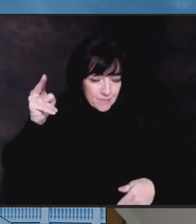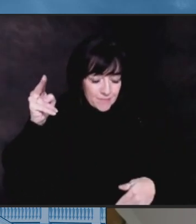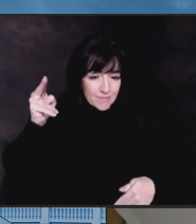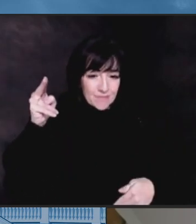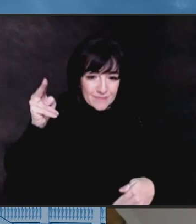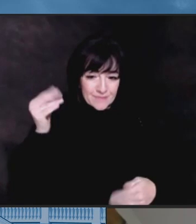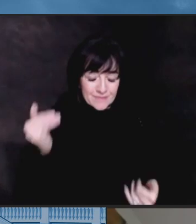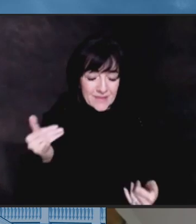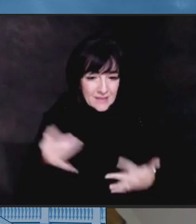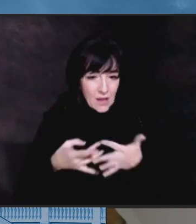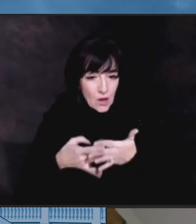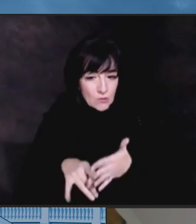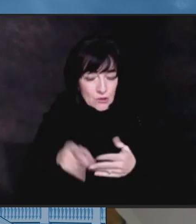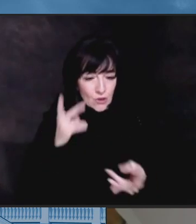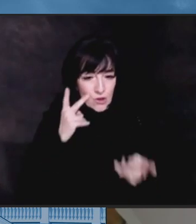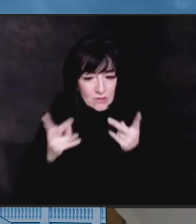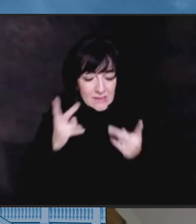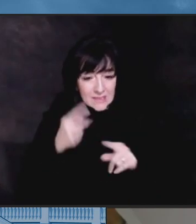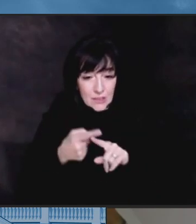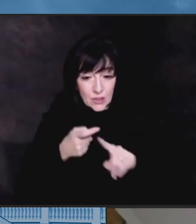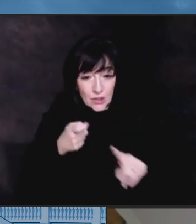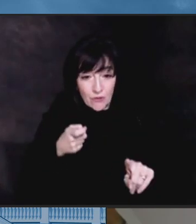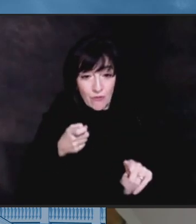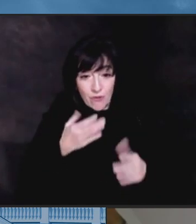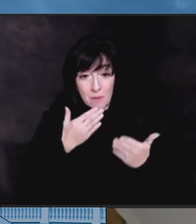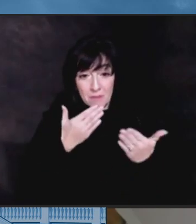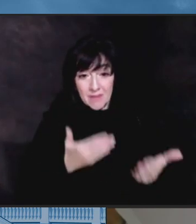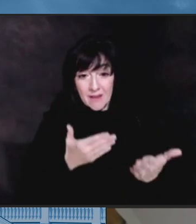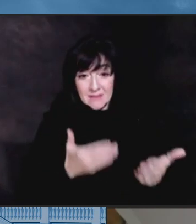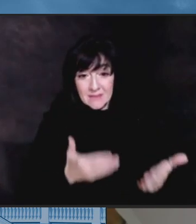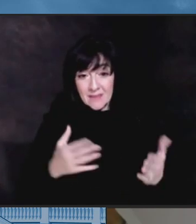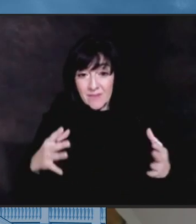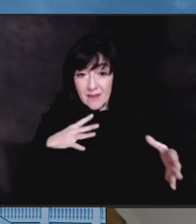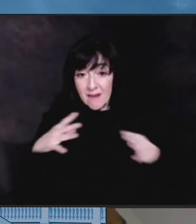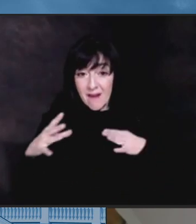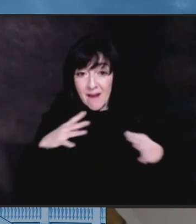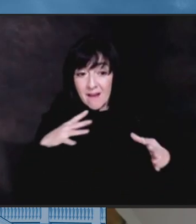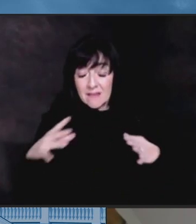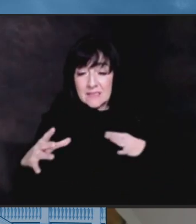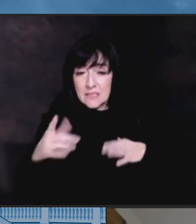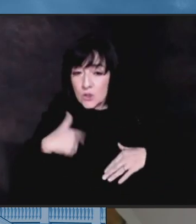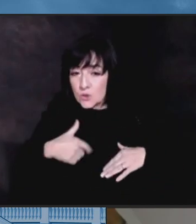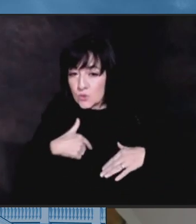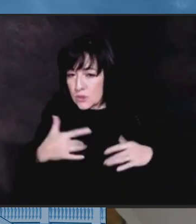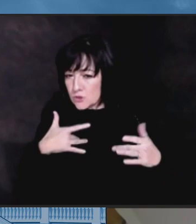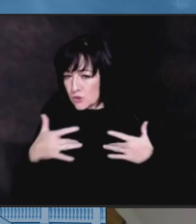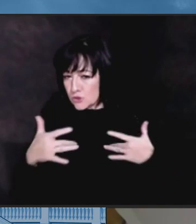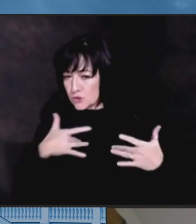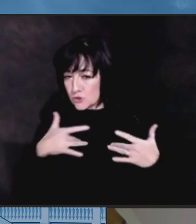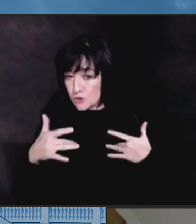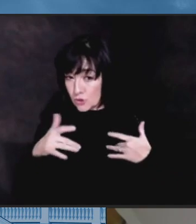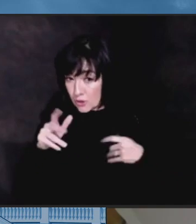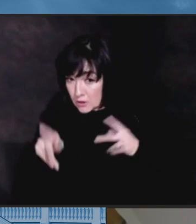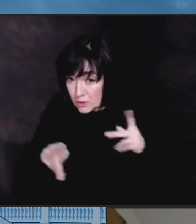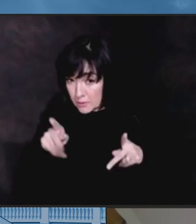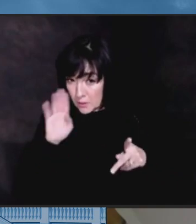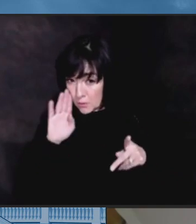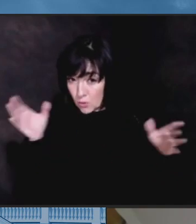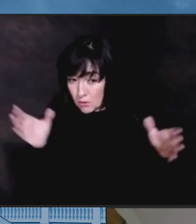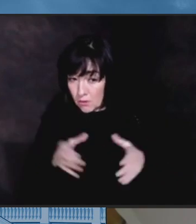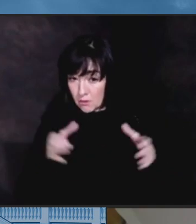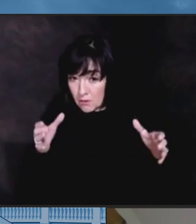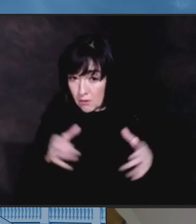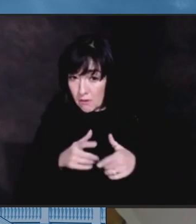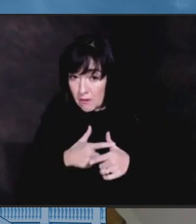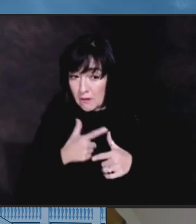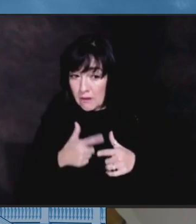from the Thanksgiving holiday. And as I said, very concerning with those hospitalization rates. So looking at the data